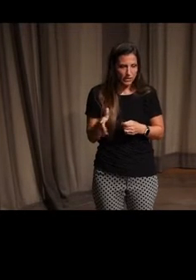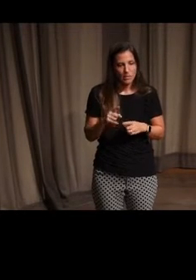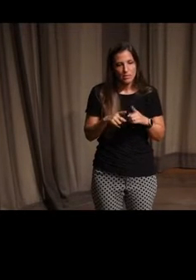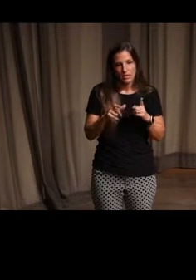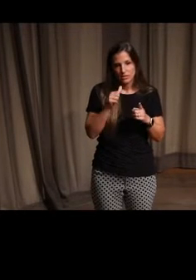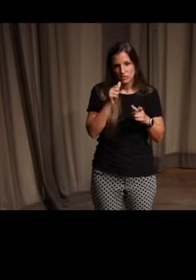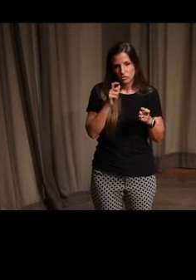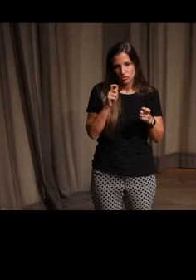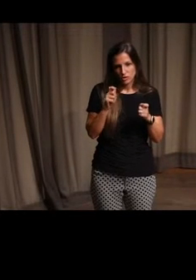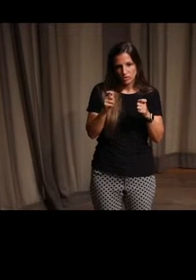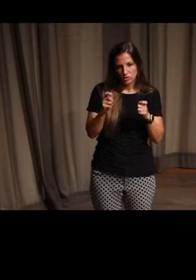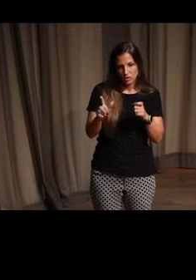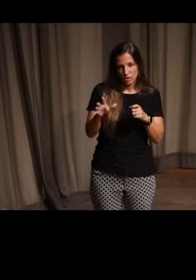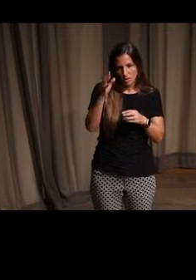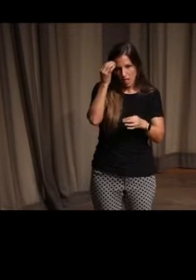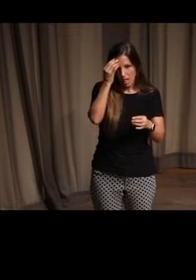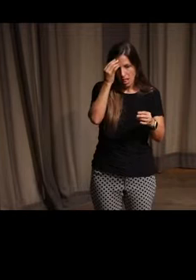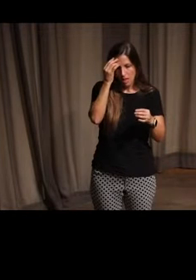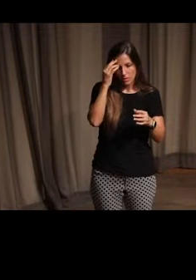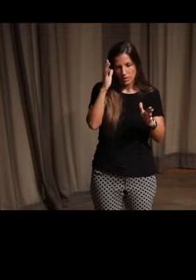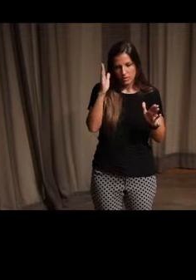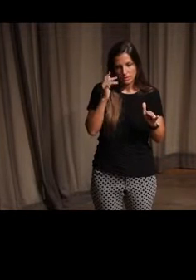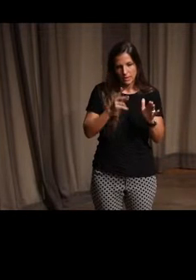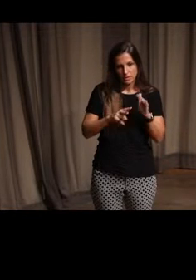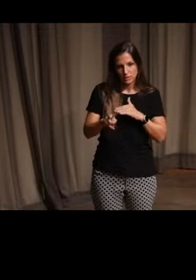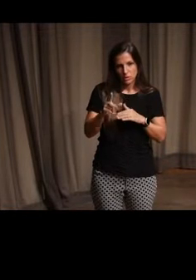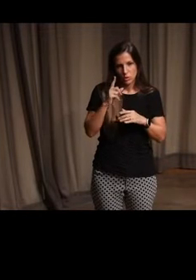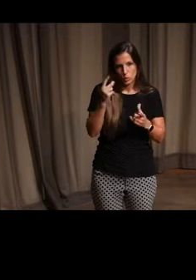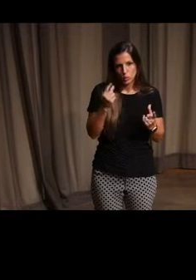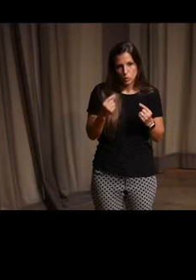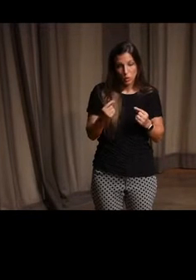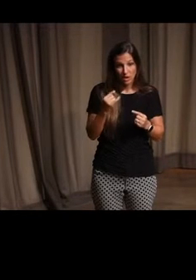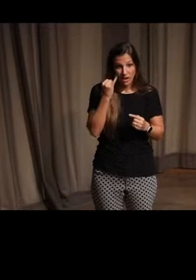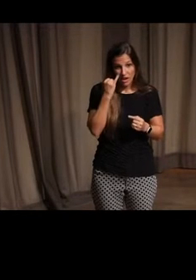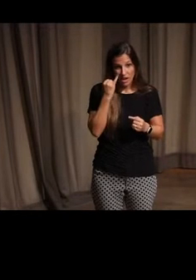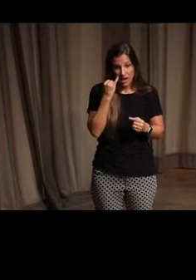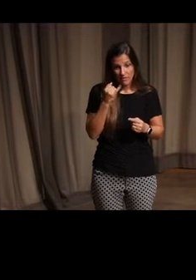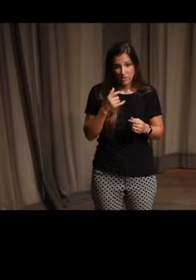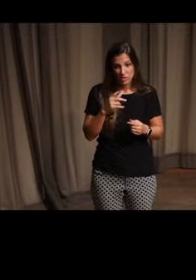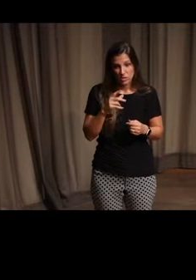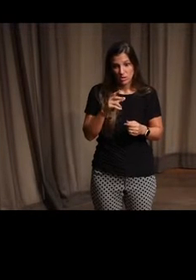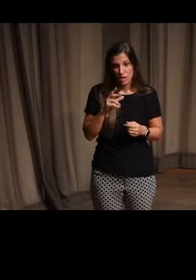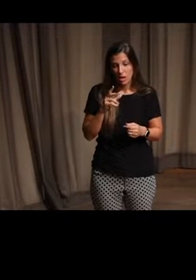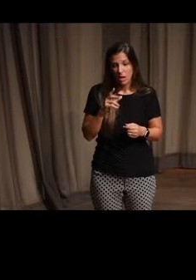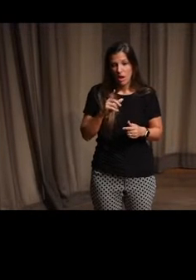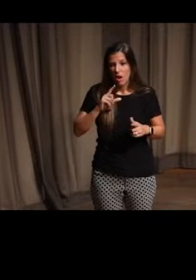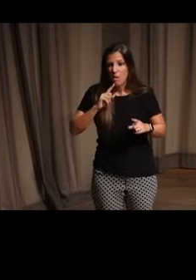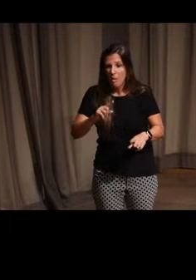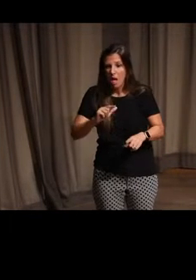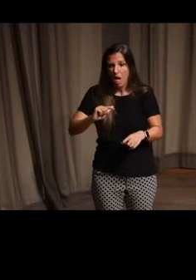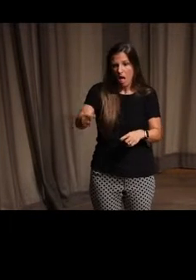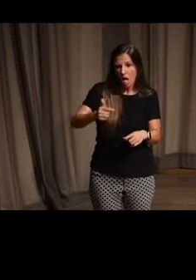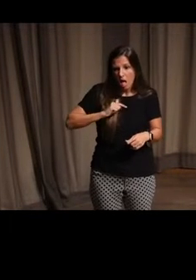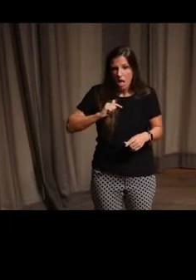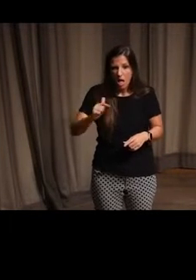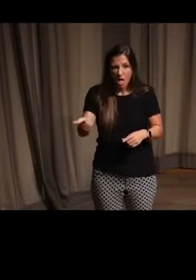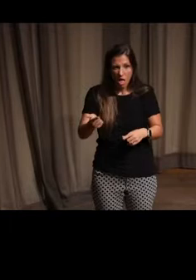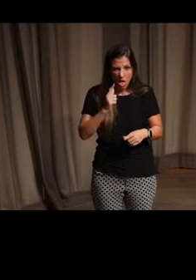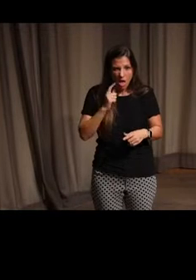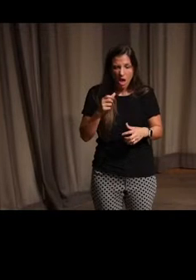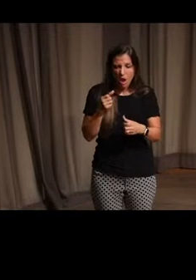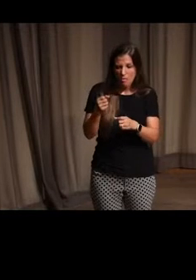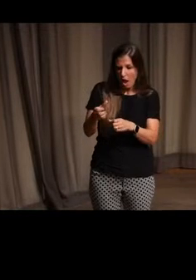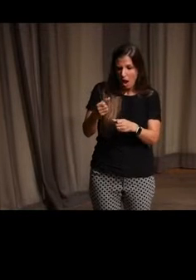that kind of changes the narrative of what they expect you're going to do. Because if you just play into the normal back and forth banter on